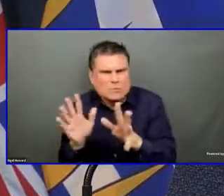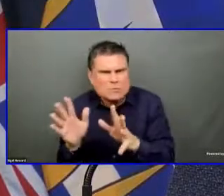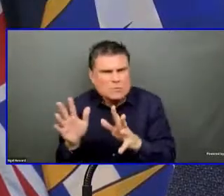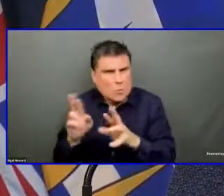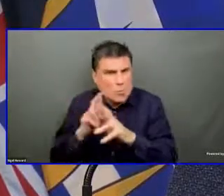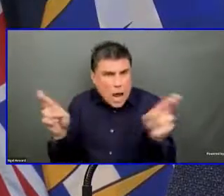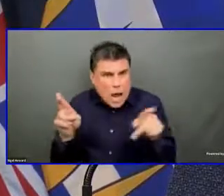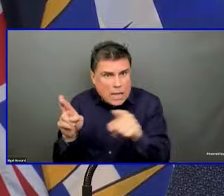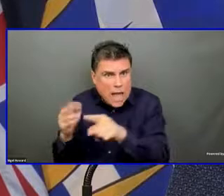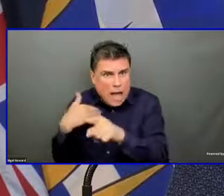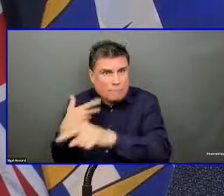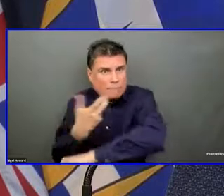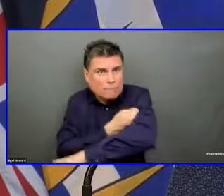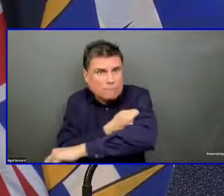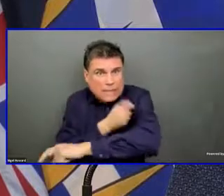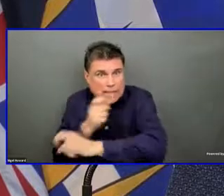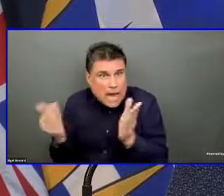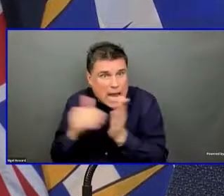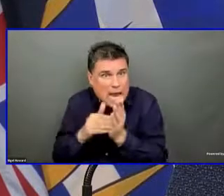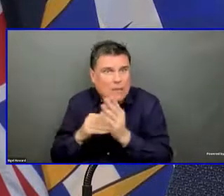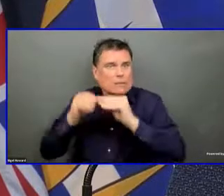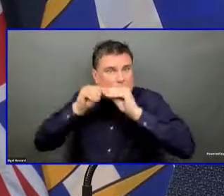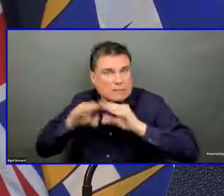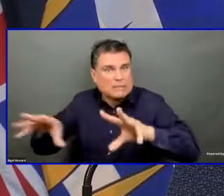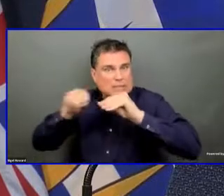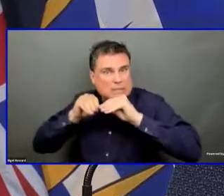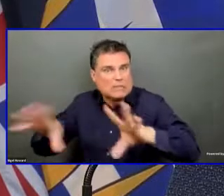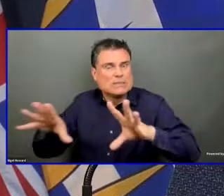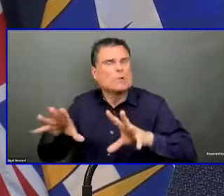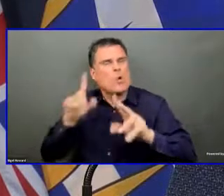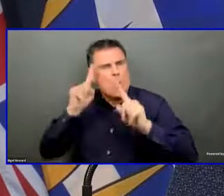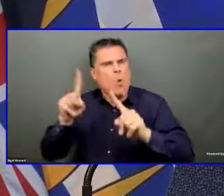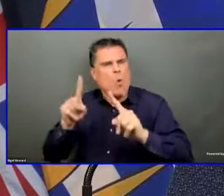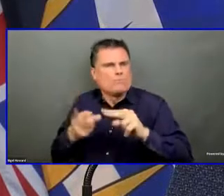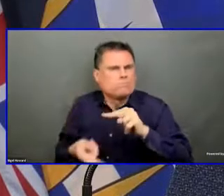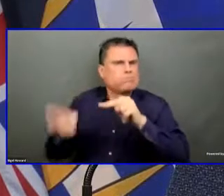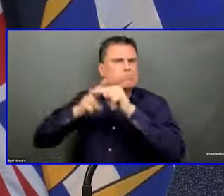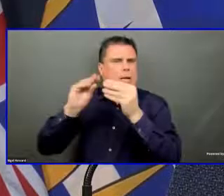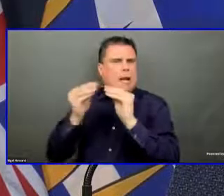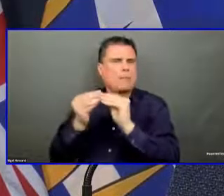people. Next question is from Lisa Eusta, News 1130.